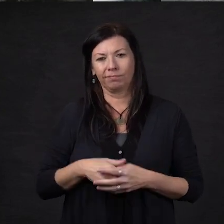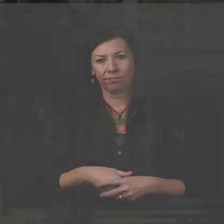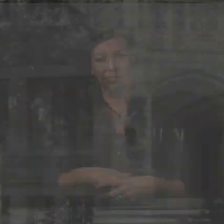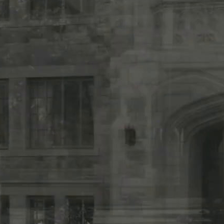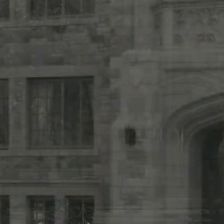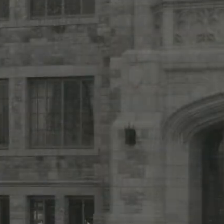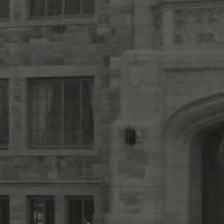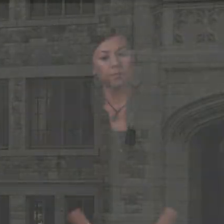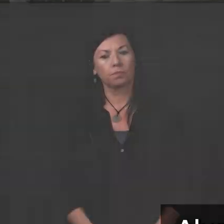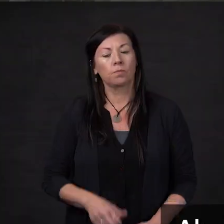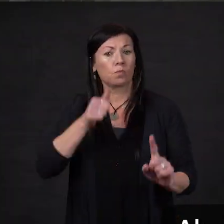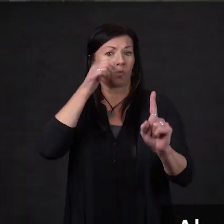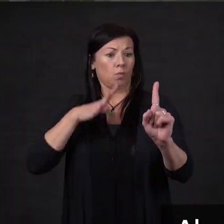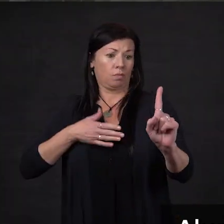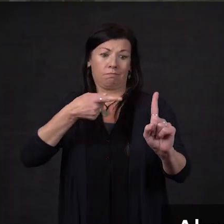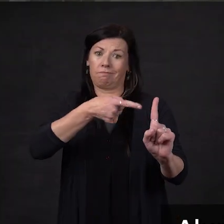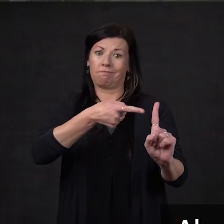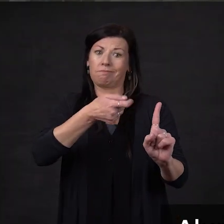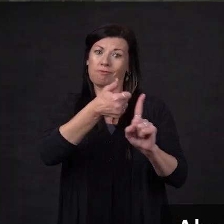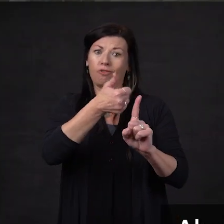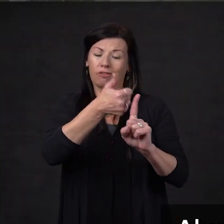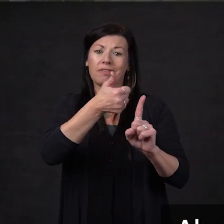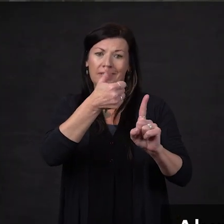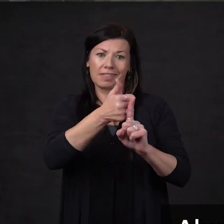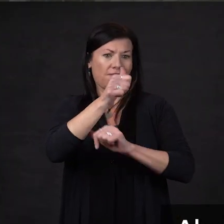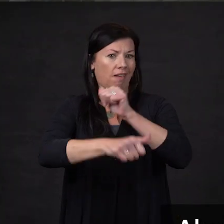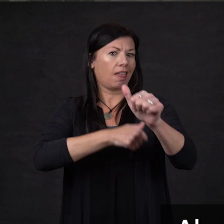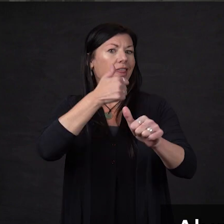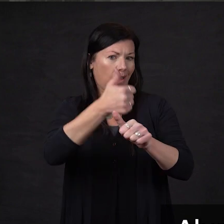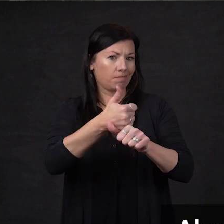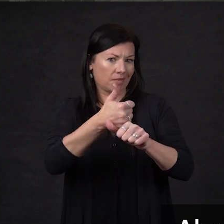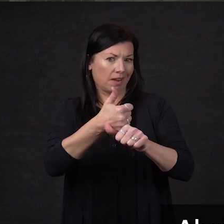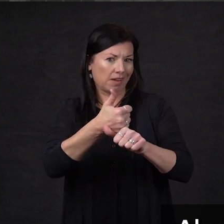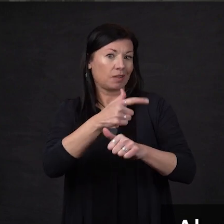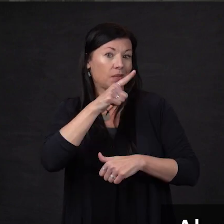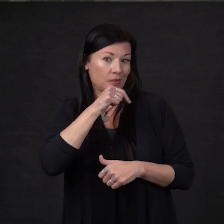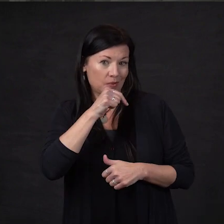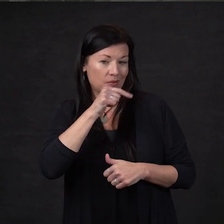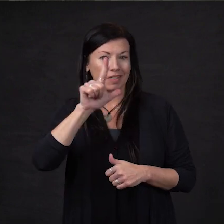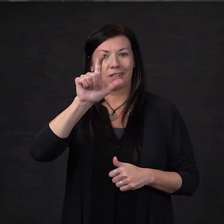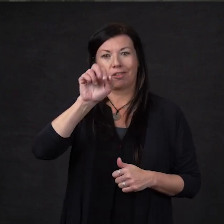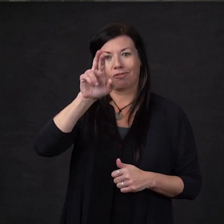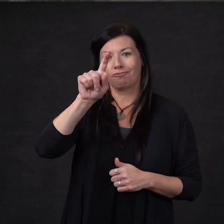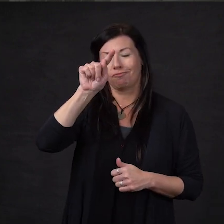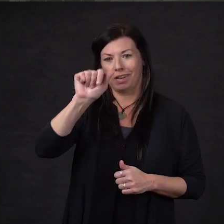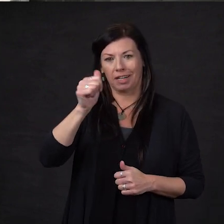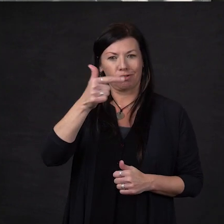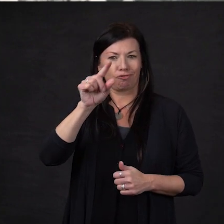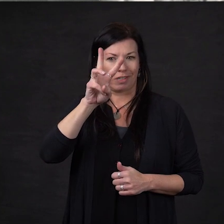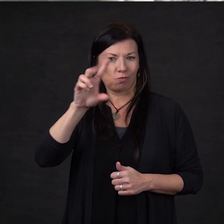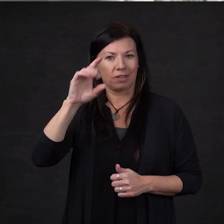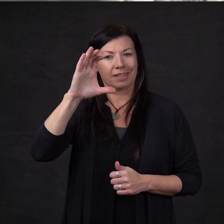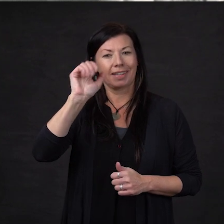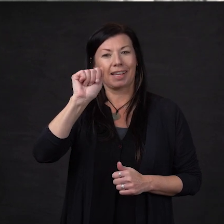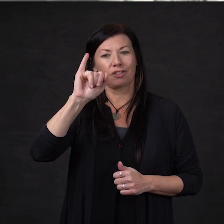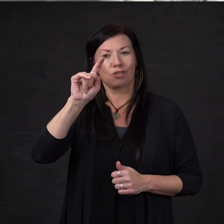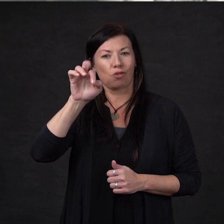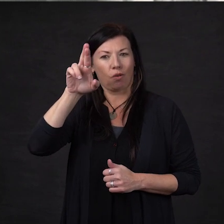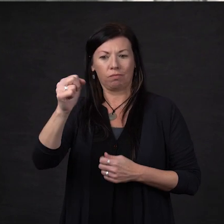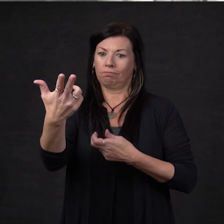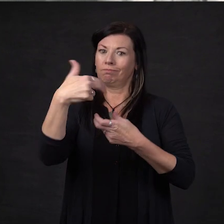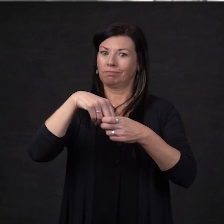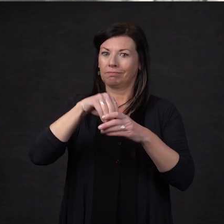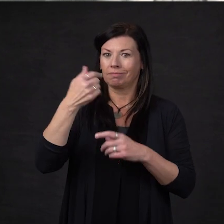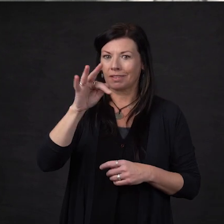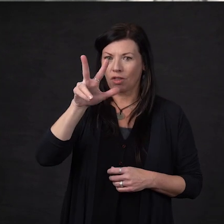as a child with the group of students. Alumna Loretta Greenwood Cacciatore enrolled in 1930 and recalls having